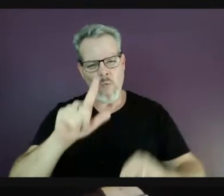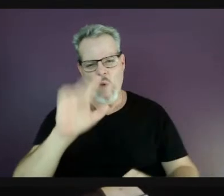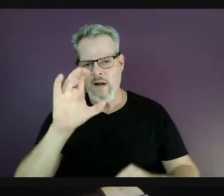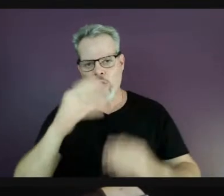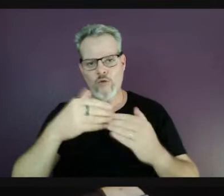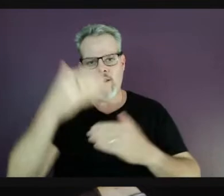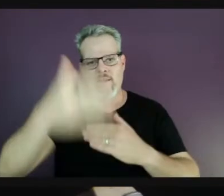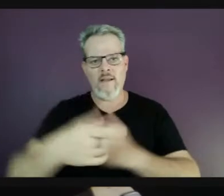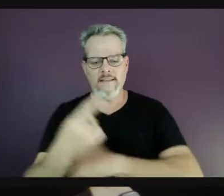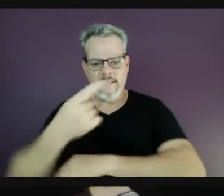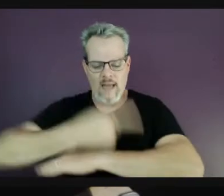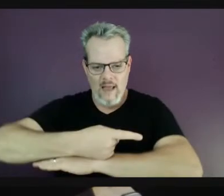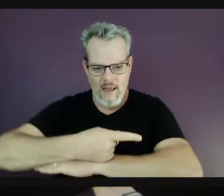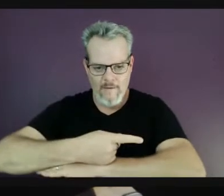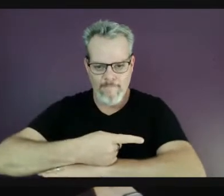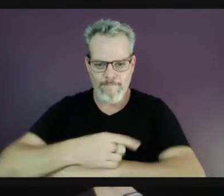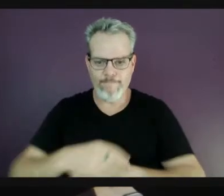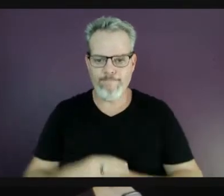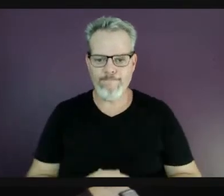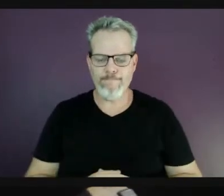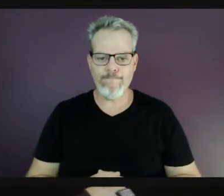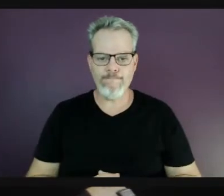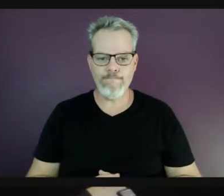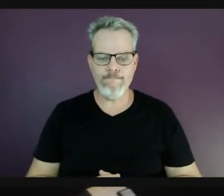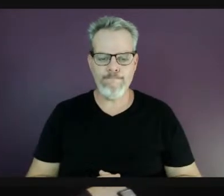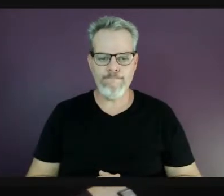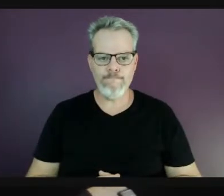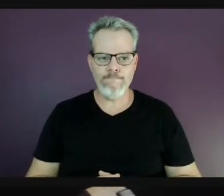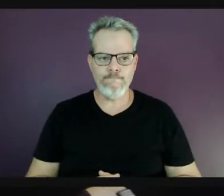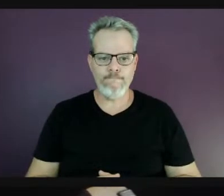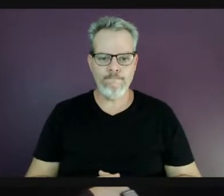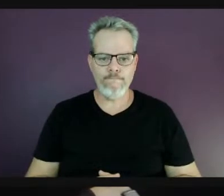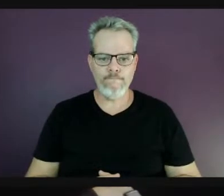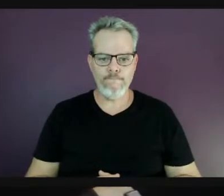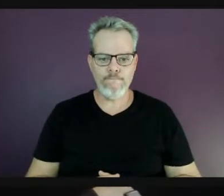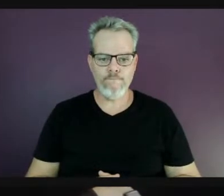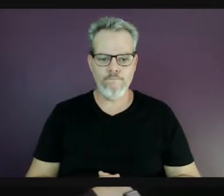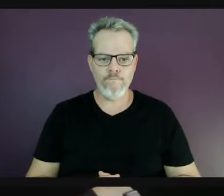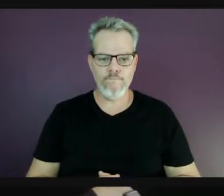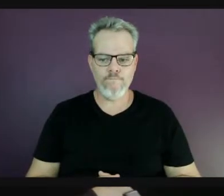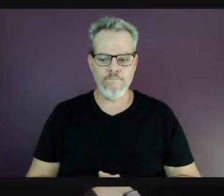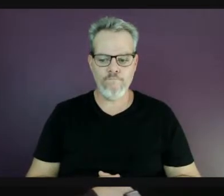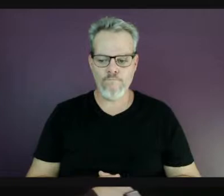And we'll just move on from that one here. Come into Monday.